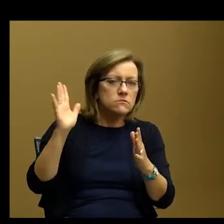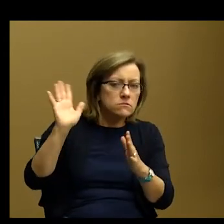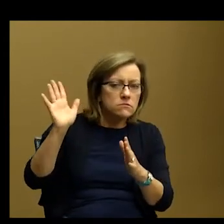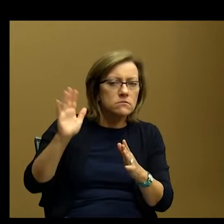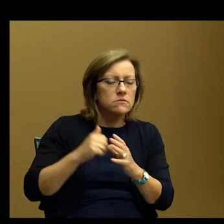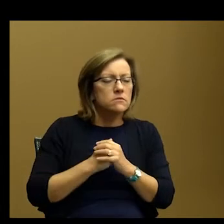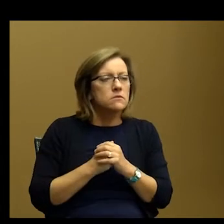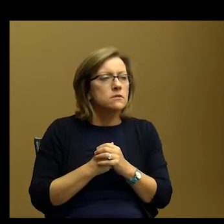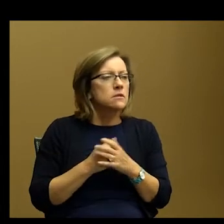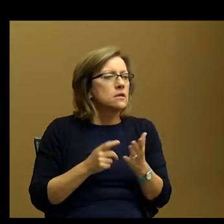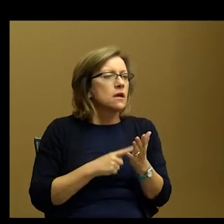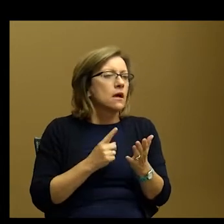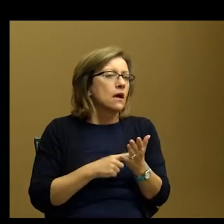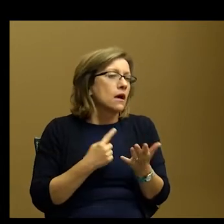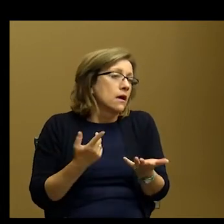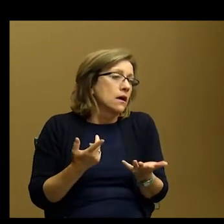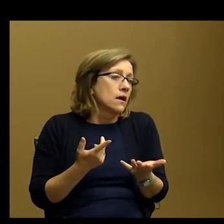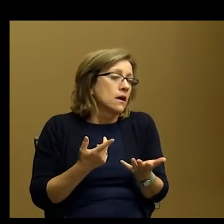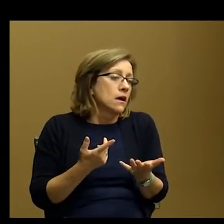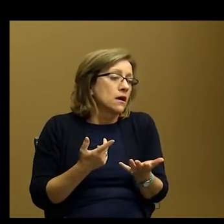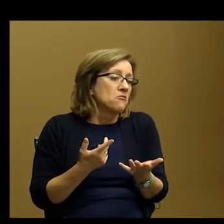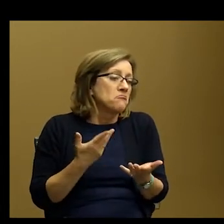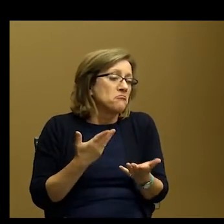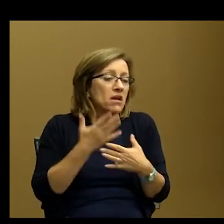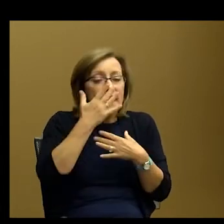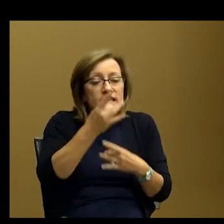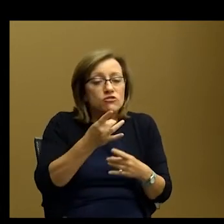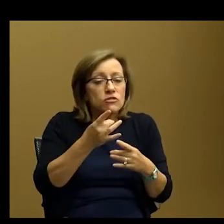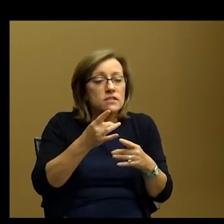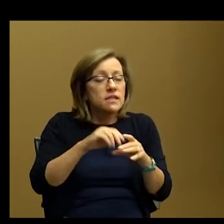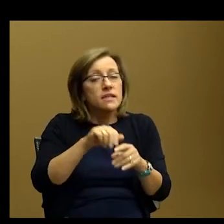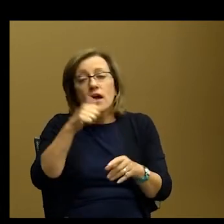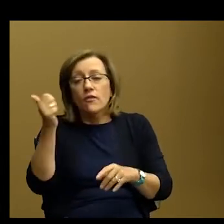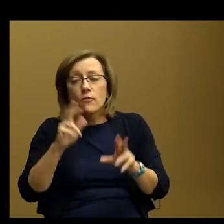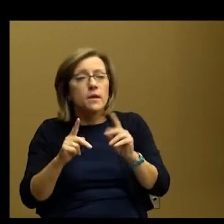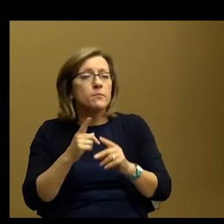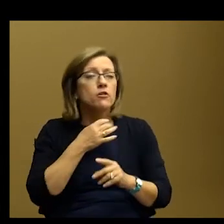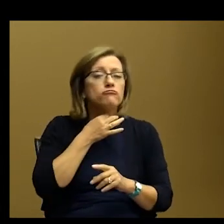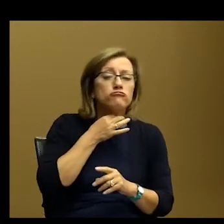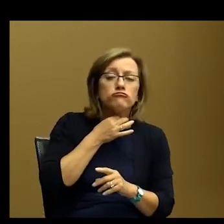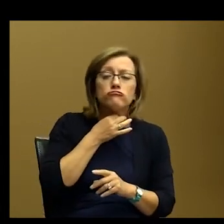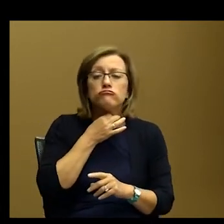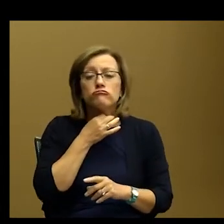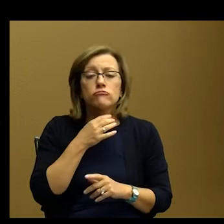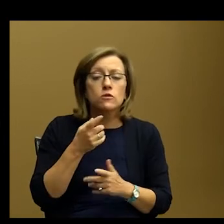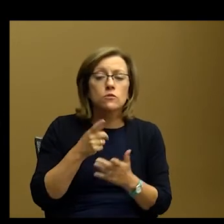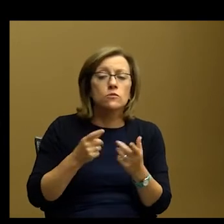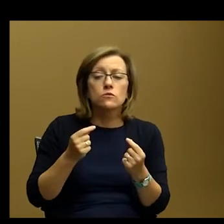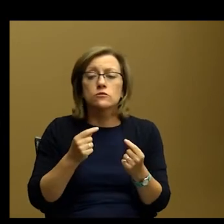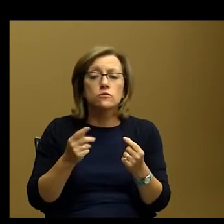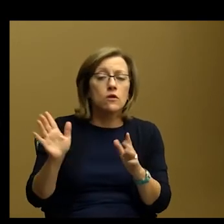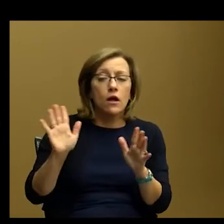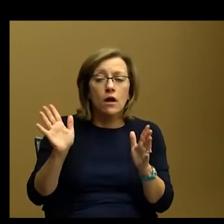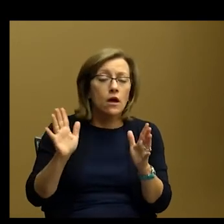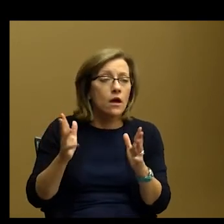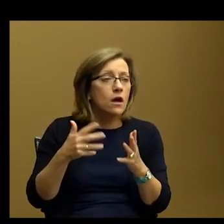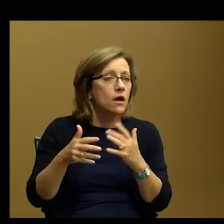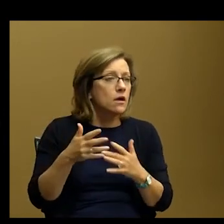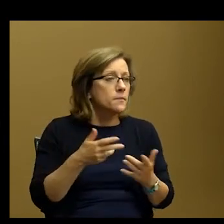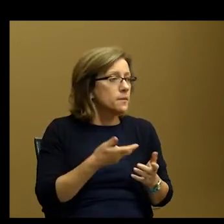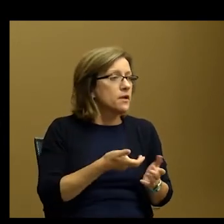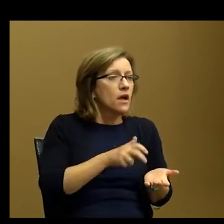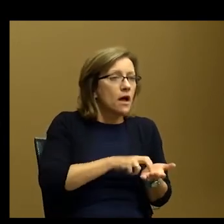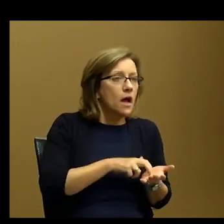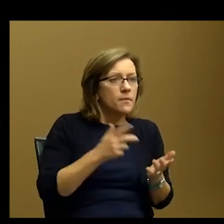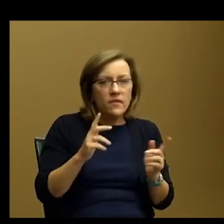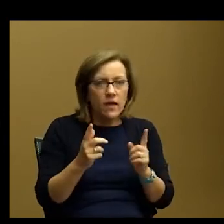Sometimes it's an interest in other people, and that's where you might get to, where the kid is up and they're all